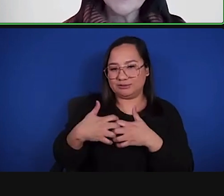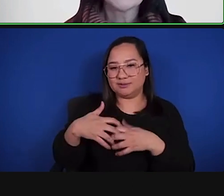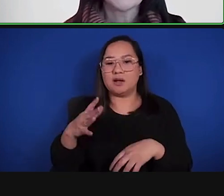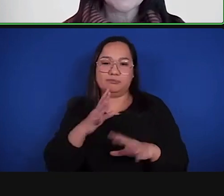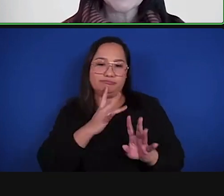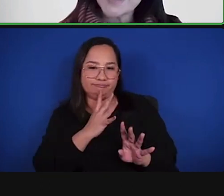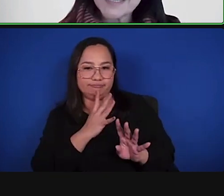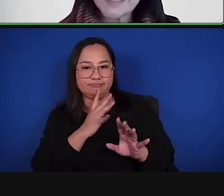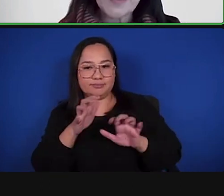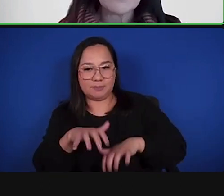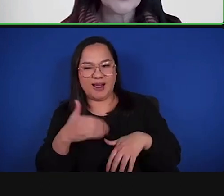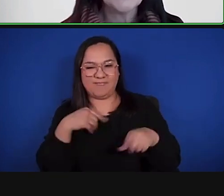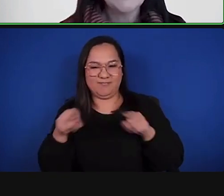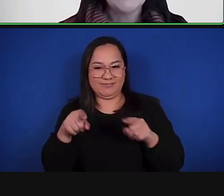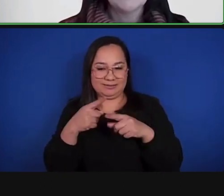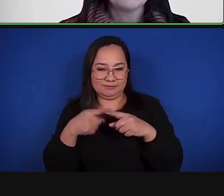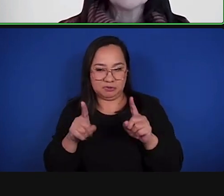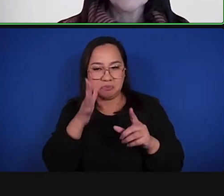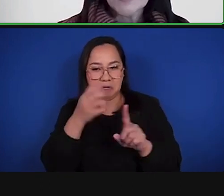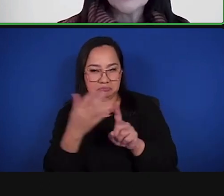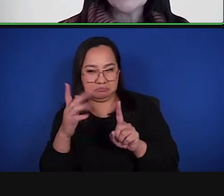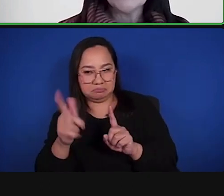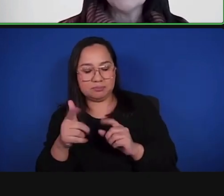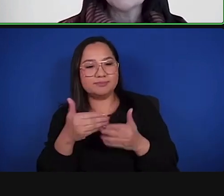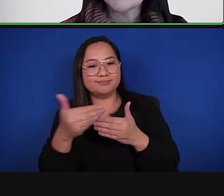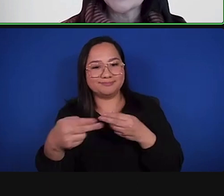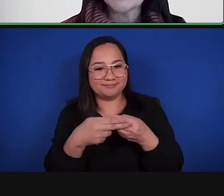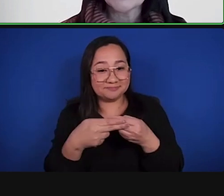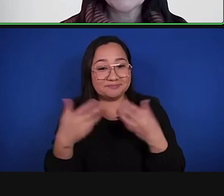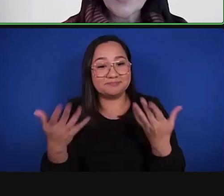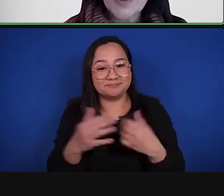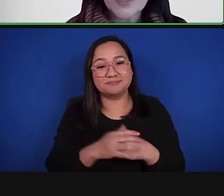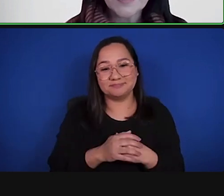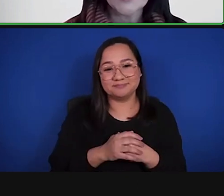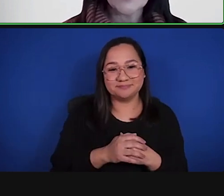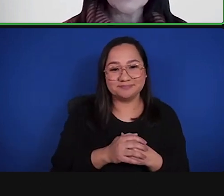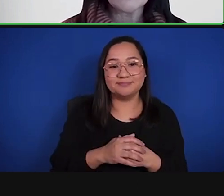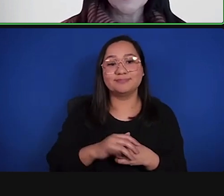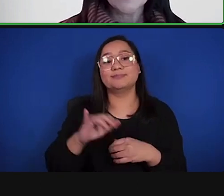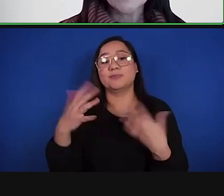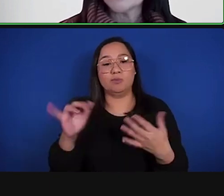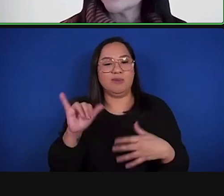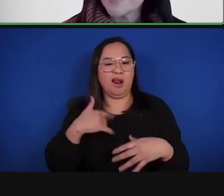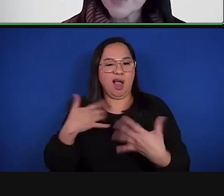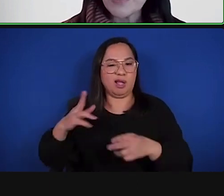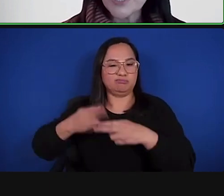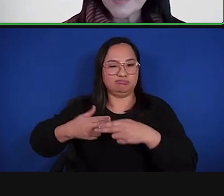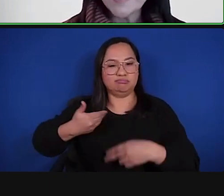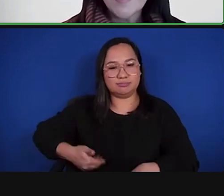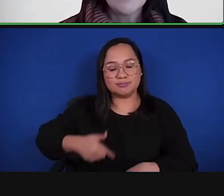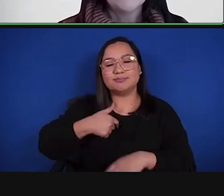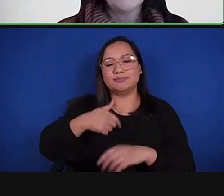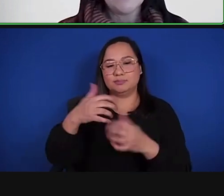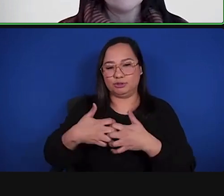Okay, as I said, I'm a steno captioner. We are trained to convert spoken word into real-time text using our steno